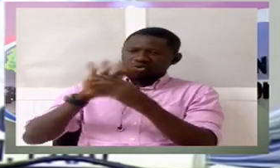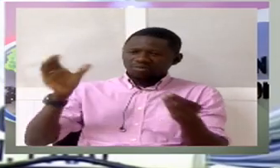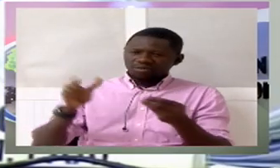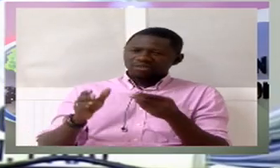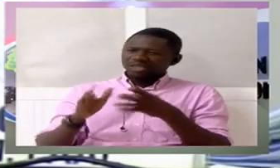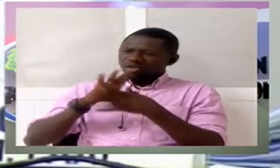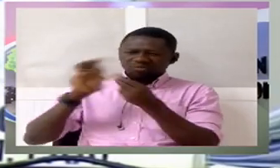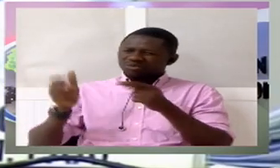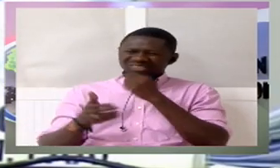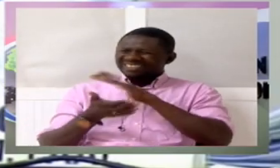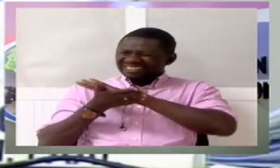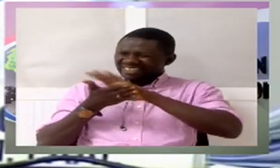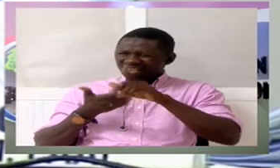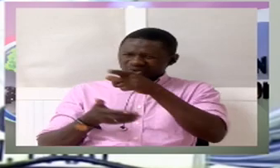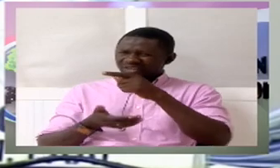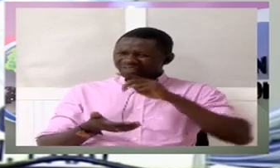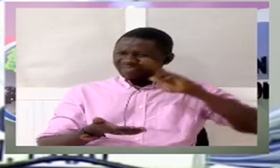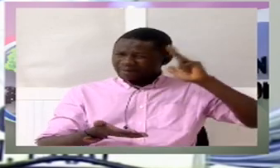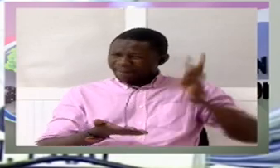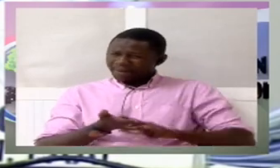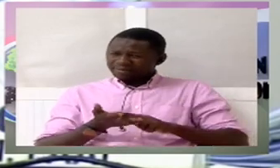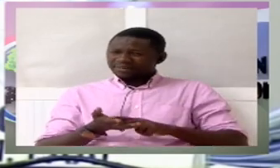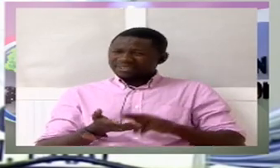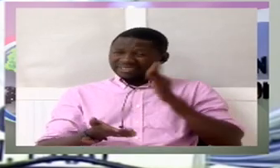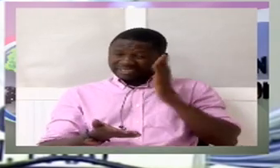good. Do you have the original?